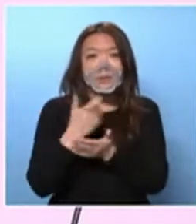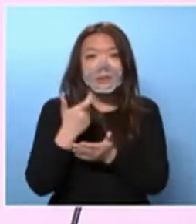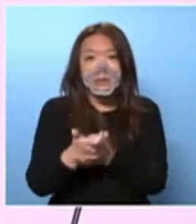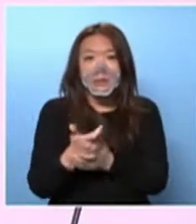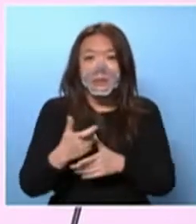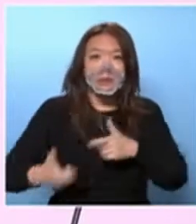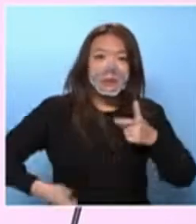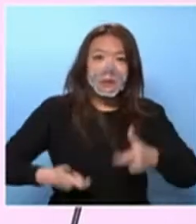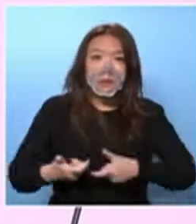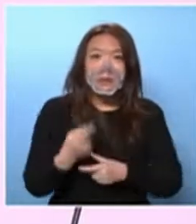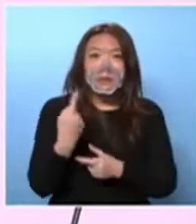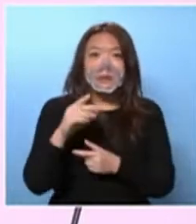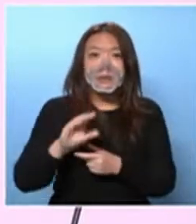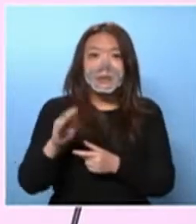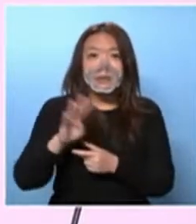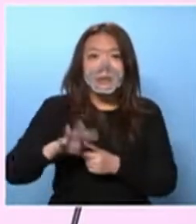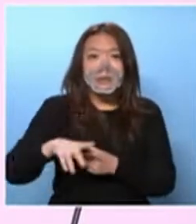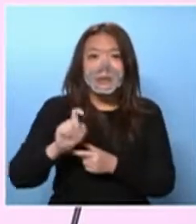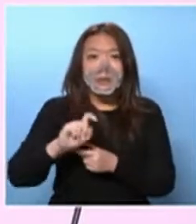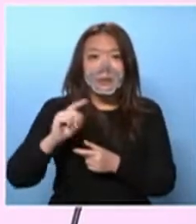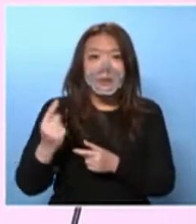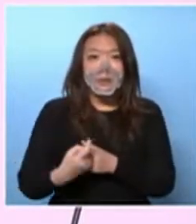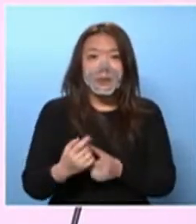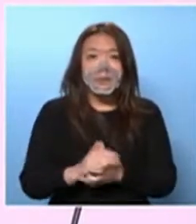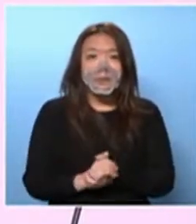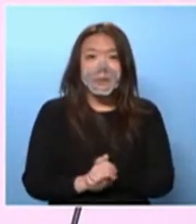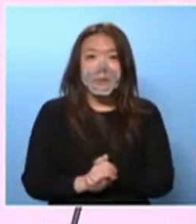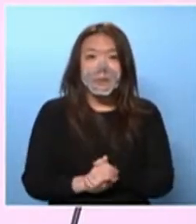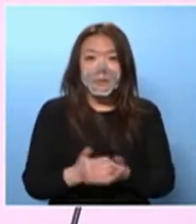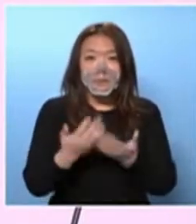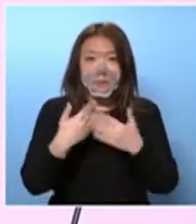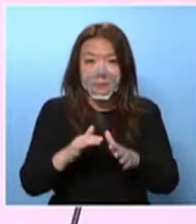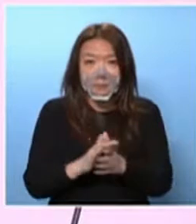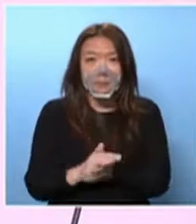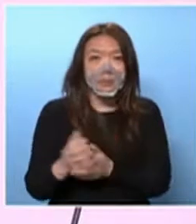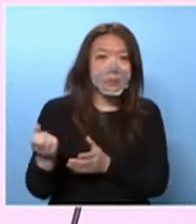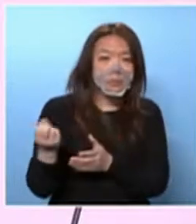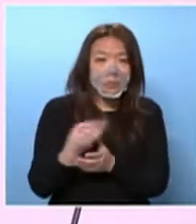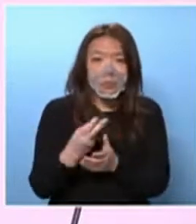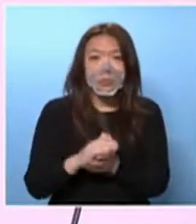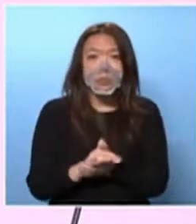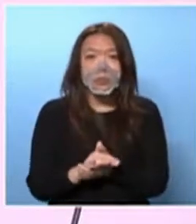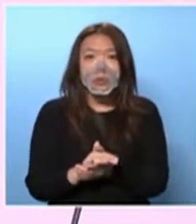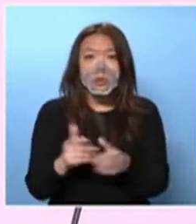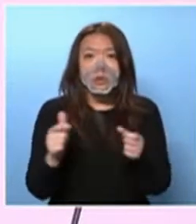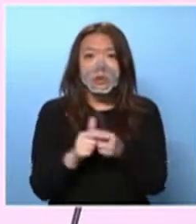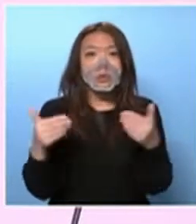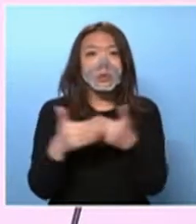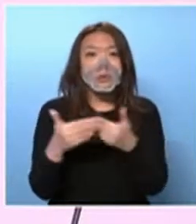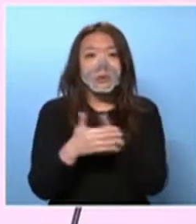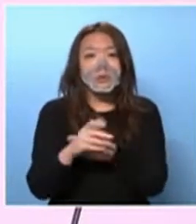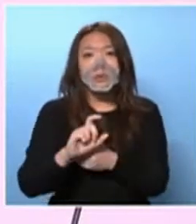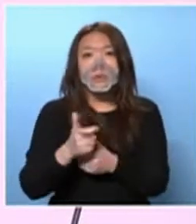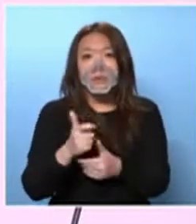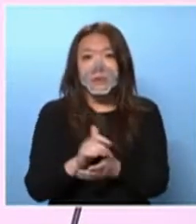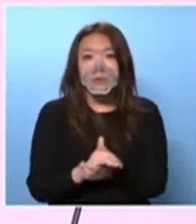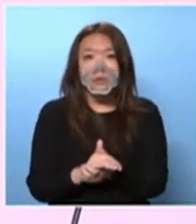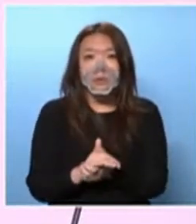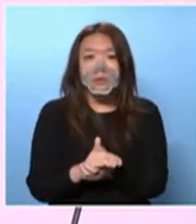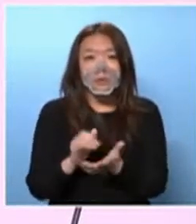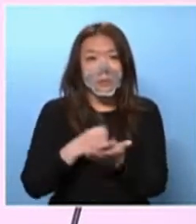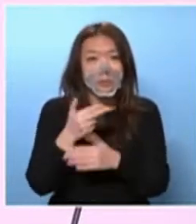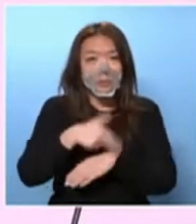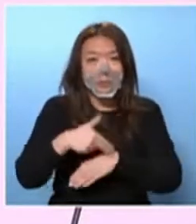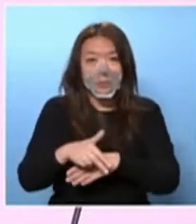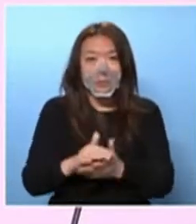for the 2023 Hong Kong Diploma of Secondary Education Examination, incurring $149 million. We will also lower